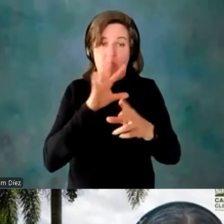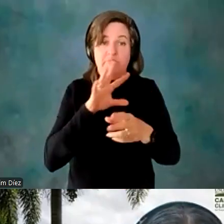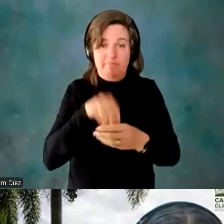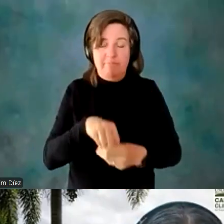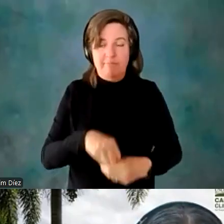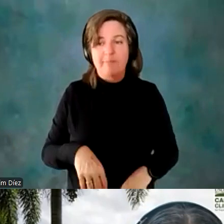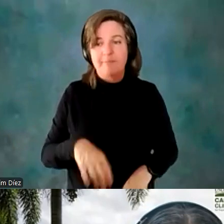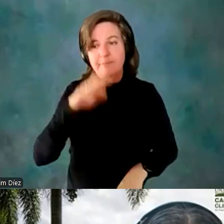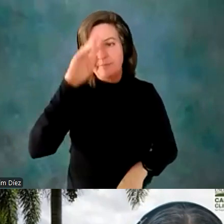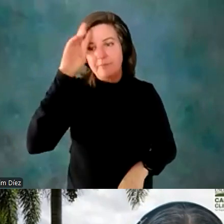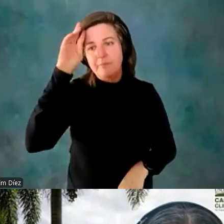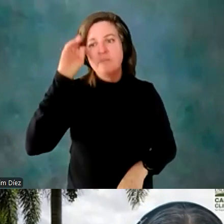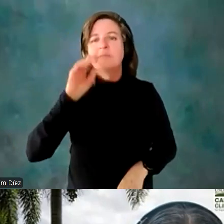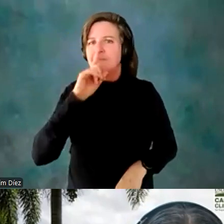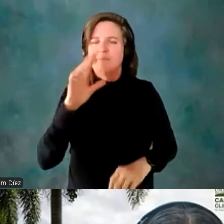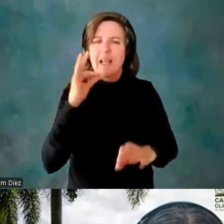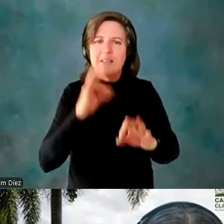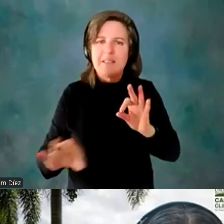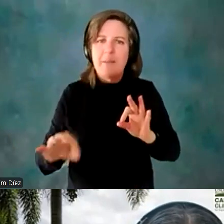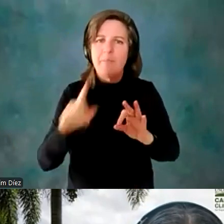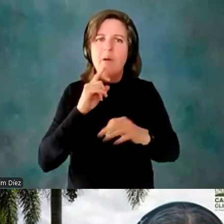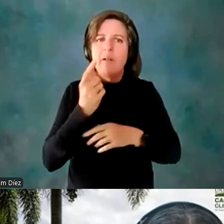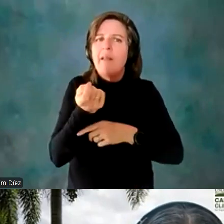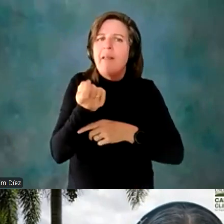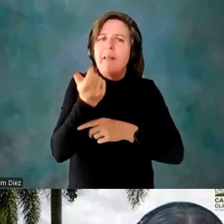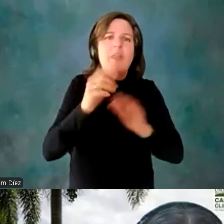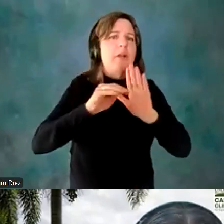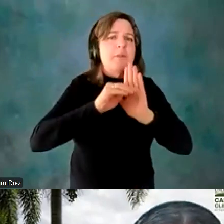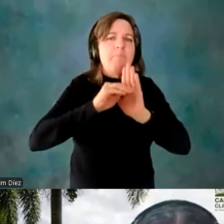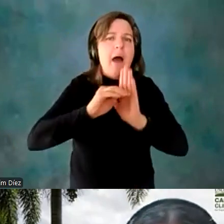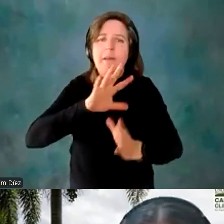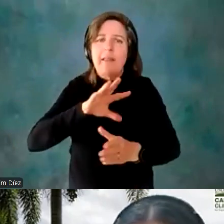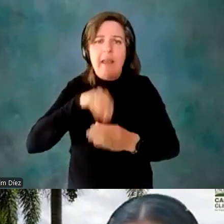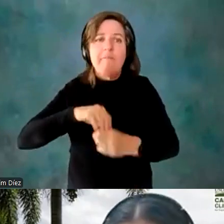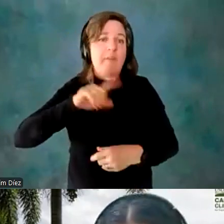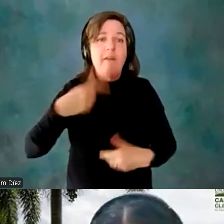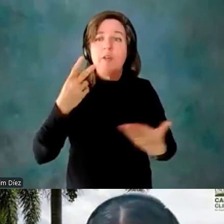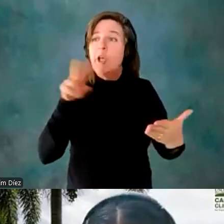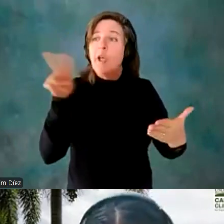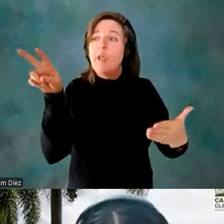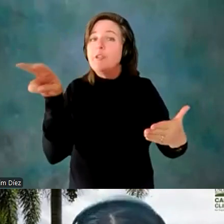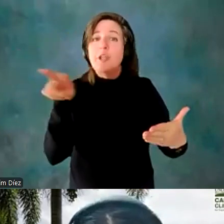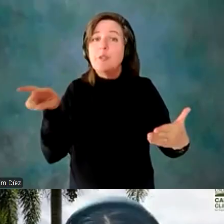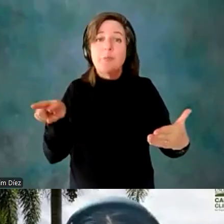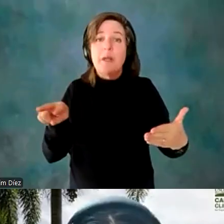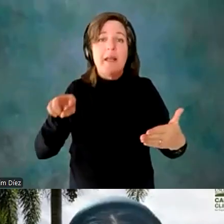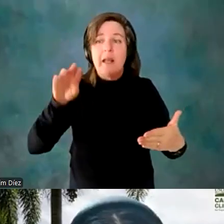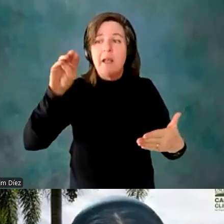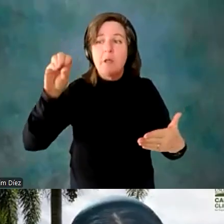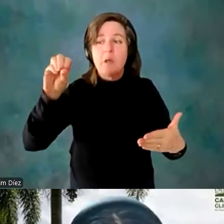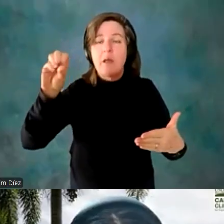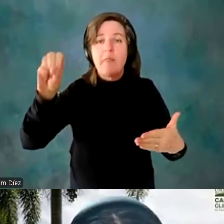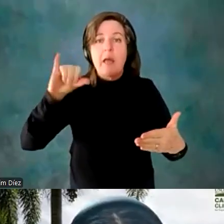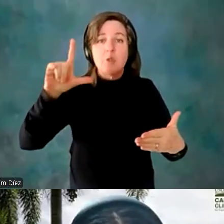it's very simple. There's very little modeling involved. You're just reading basically the soil moisture data relative